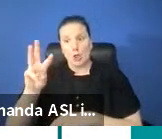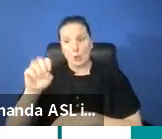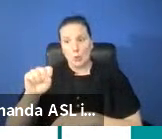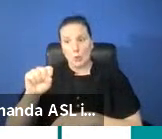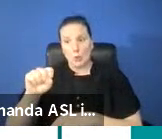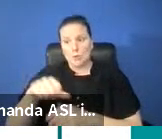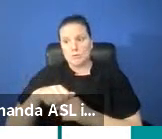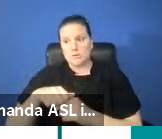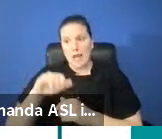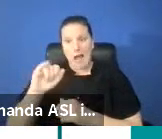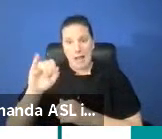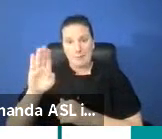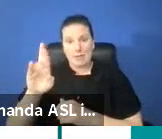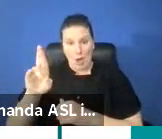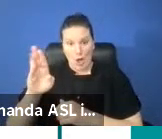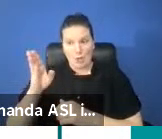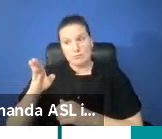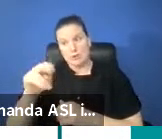/IBR.news/captions.